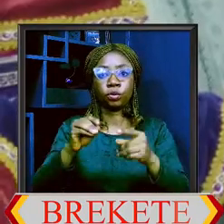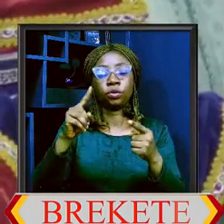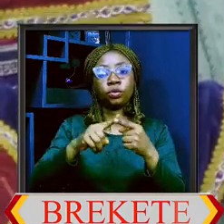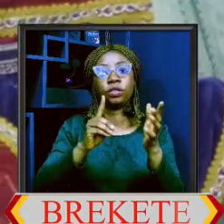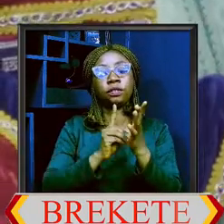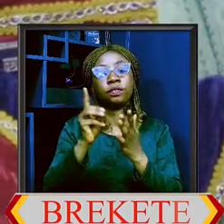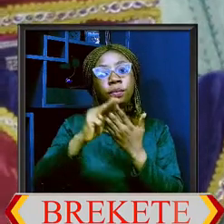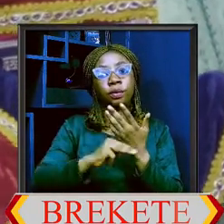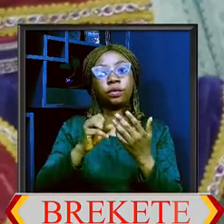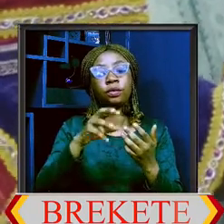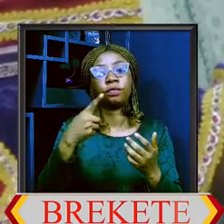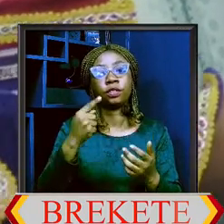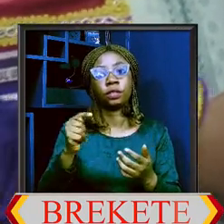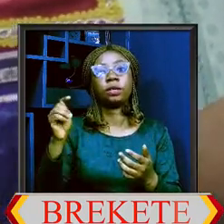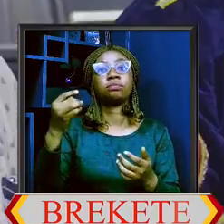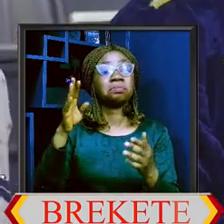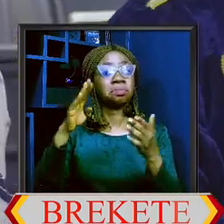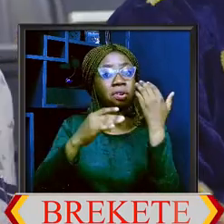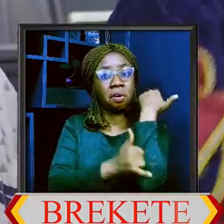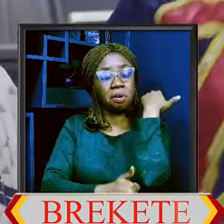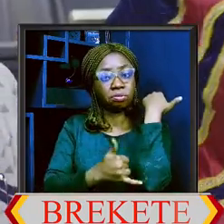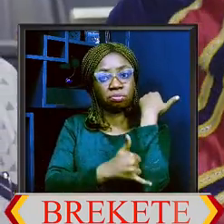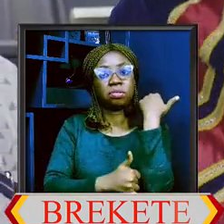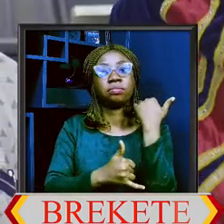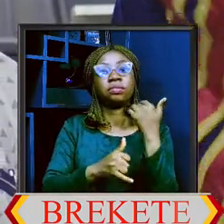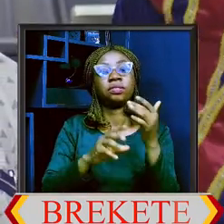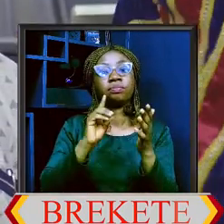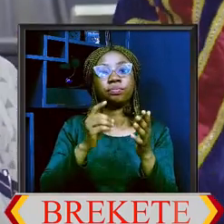octob October 21st 2023 thank